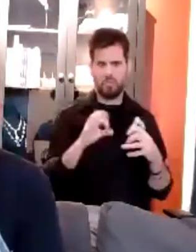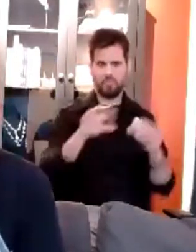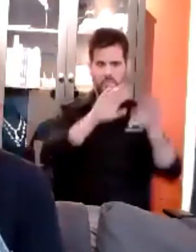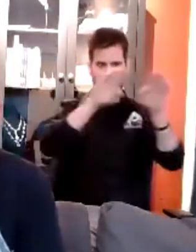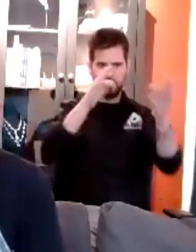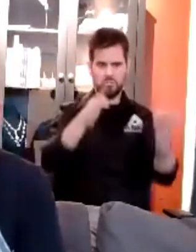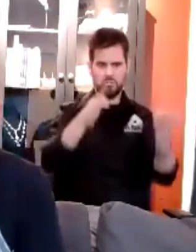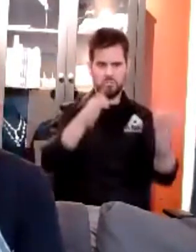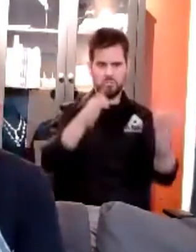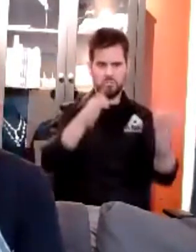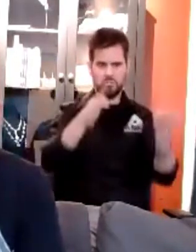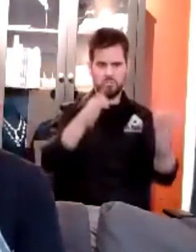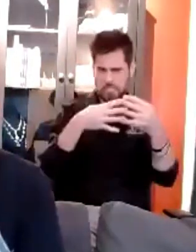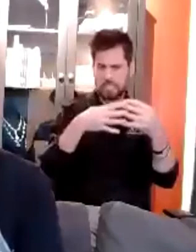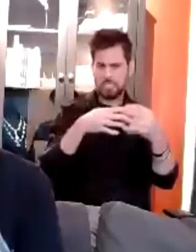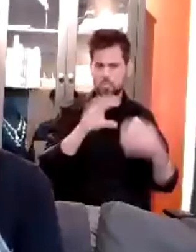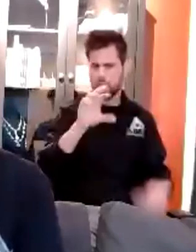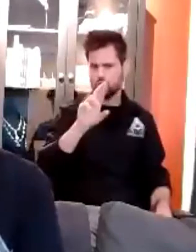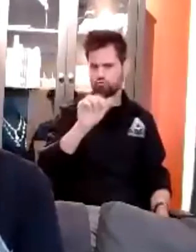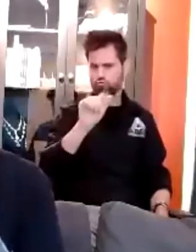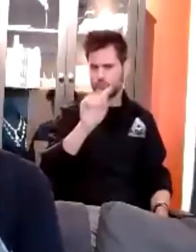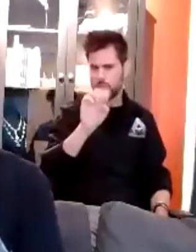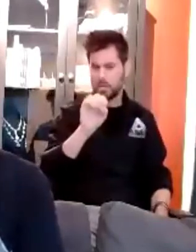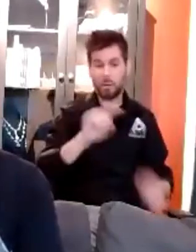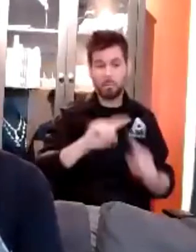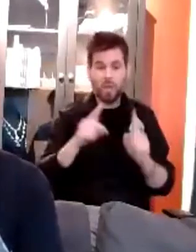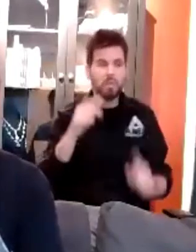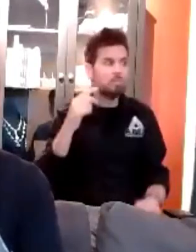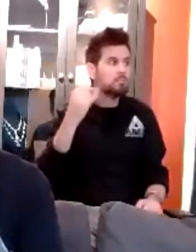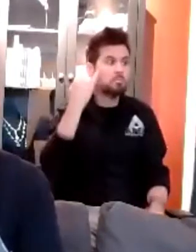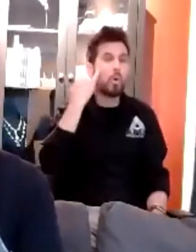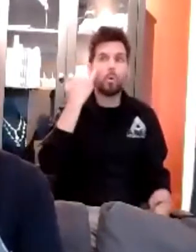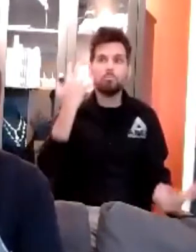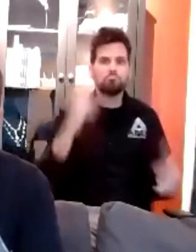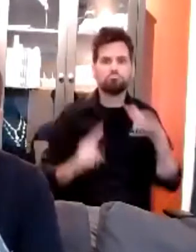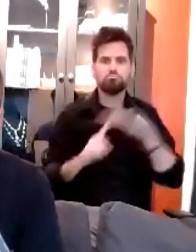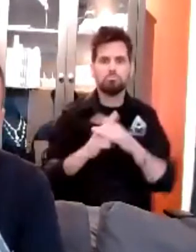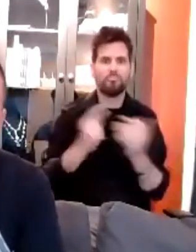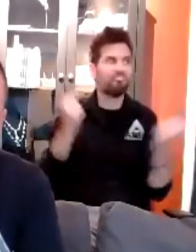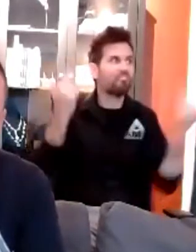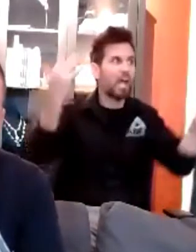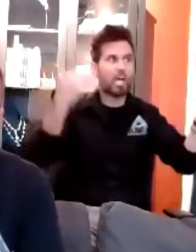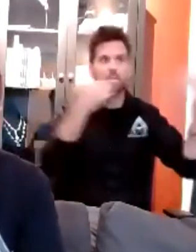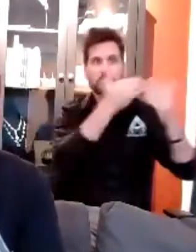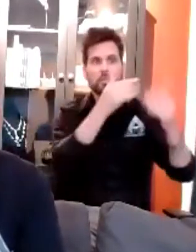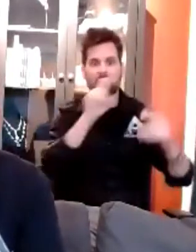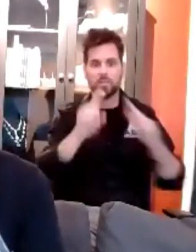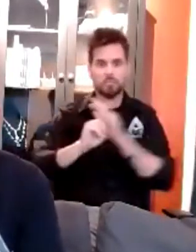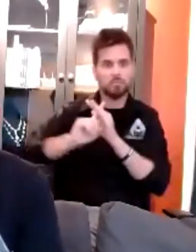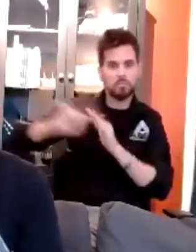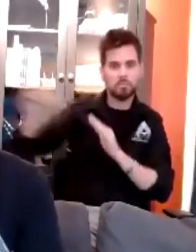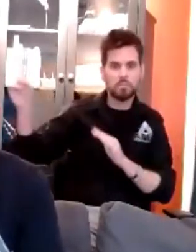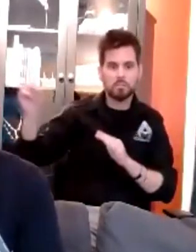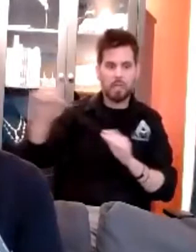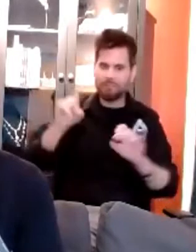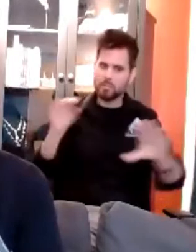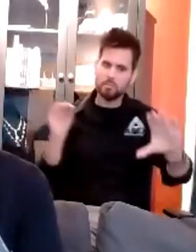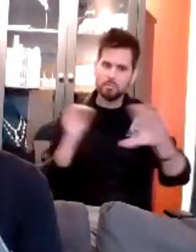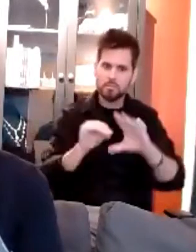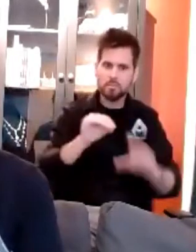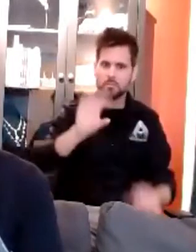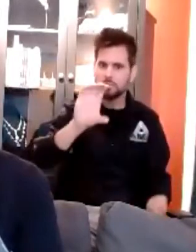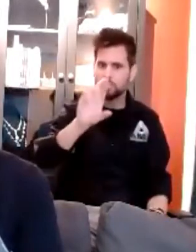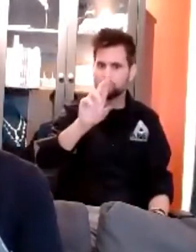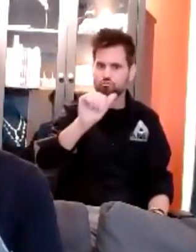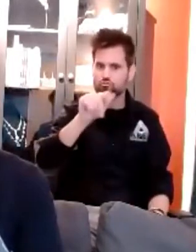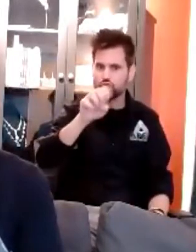positive experience with crates, because if there's a fire or we have to get out of here, they have to go in a crate, right? And if you've ever tried to get an